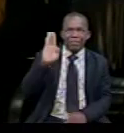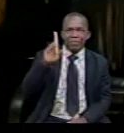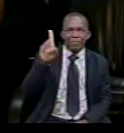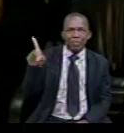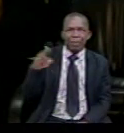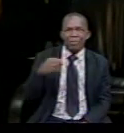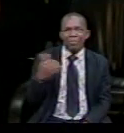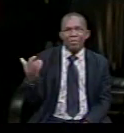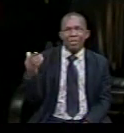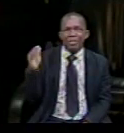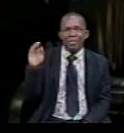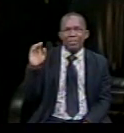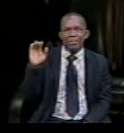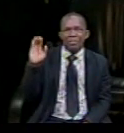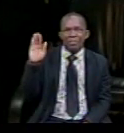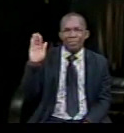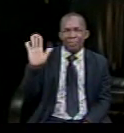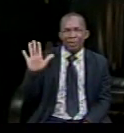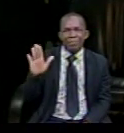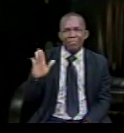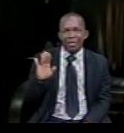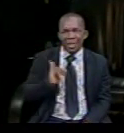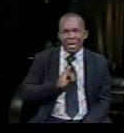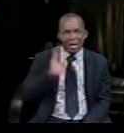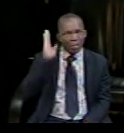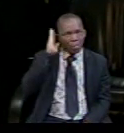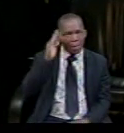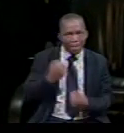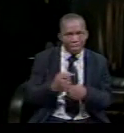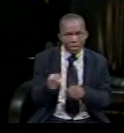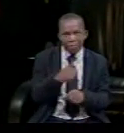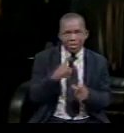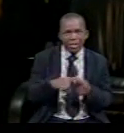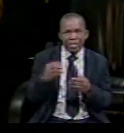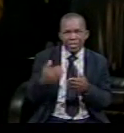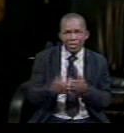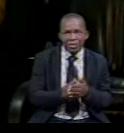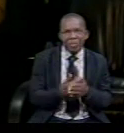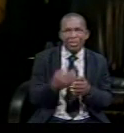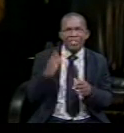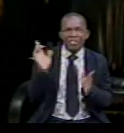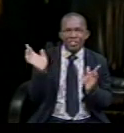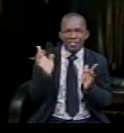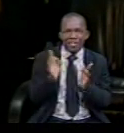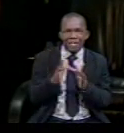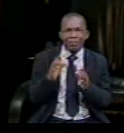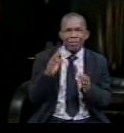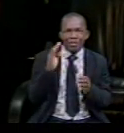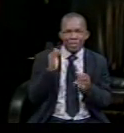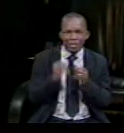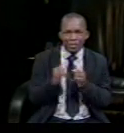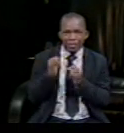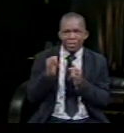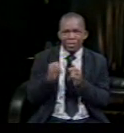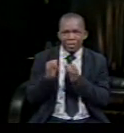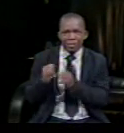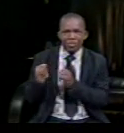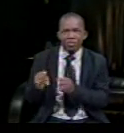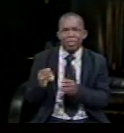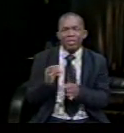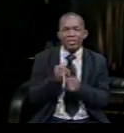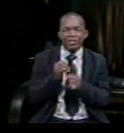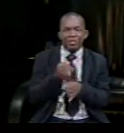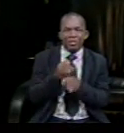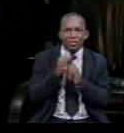I will make thee a new sharp threshing instrument having teeth. Thou shalt thresh the mountains and beat them small, and shalt make